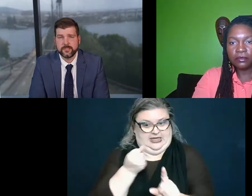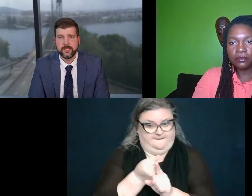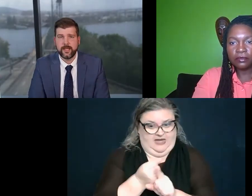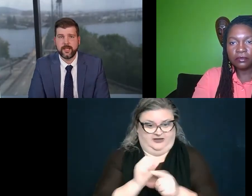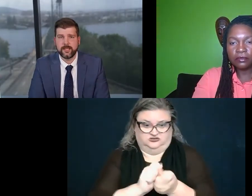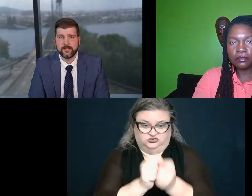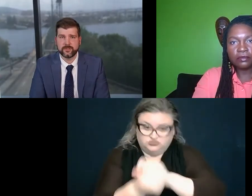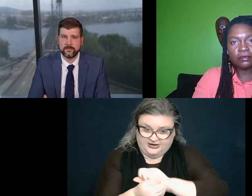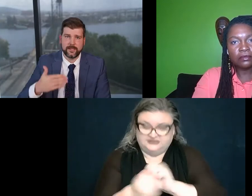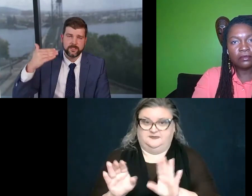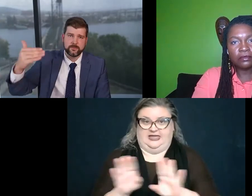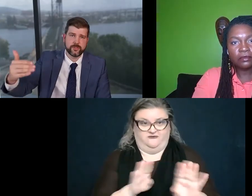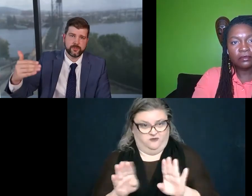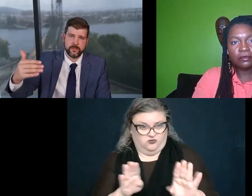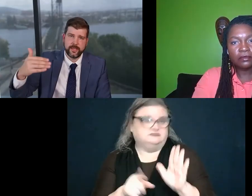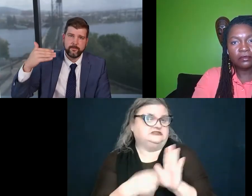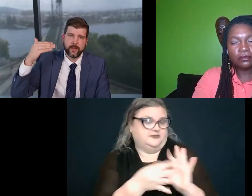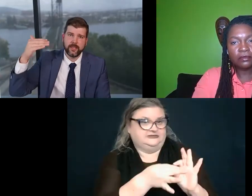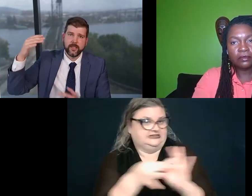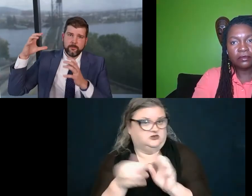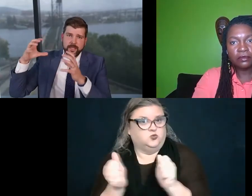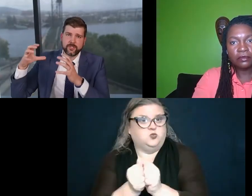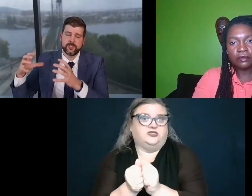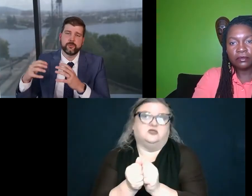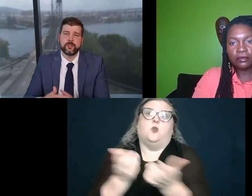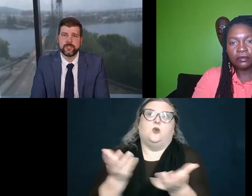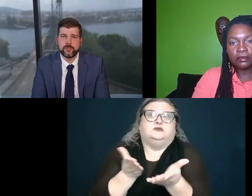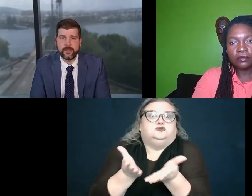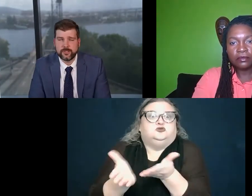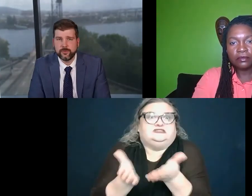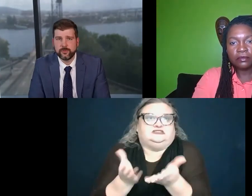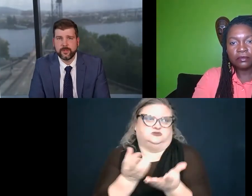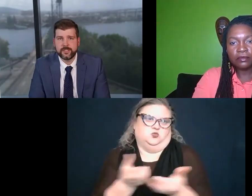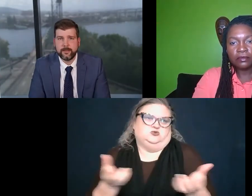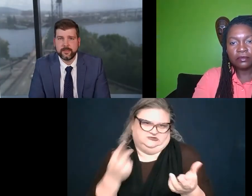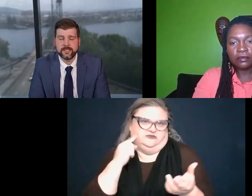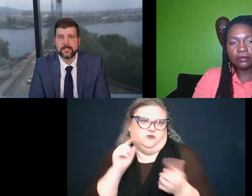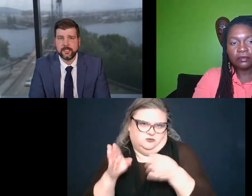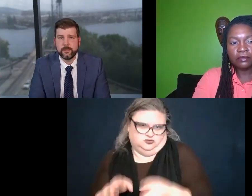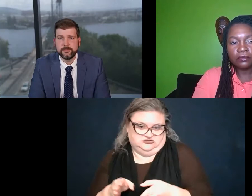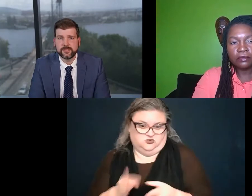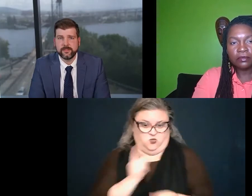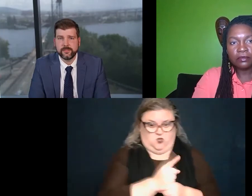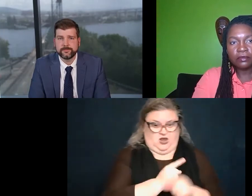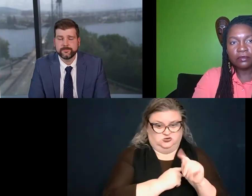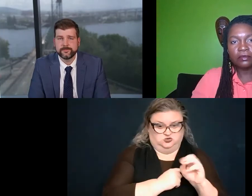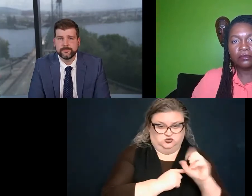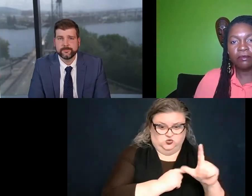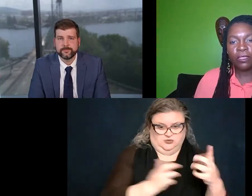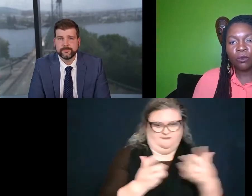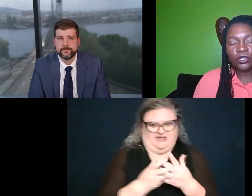resources. And, you know, sometimes it's more severe than that, but making sure that we're using the right tool for the right job, I think, is key to public safety.